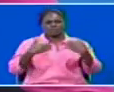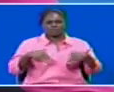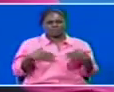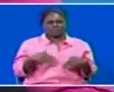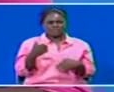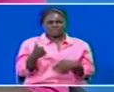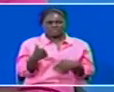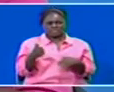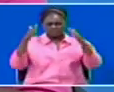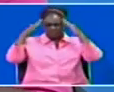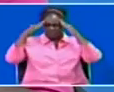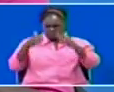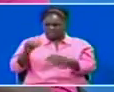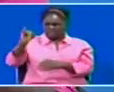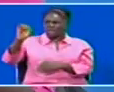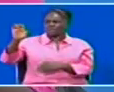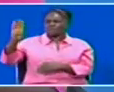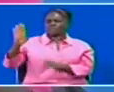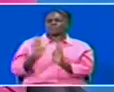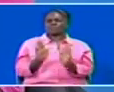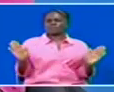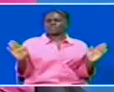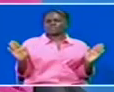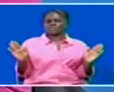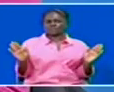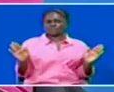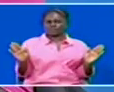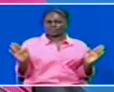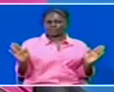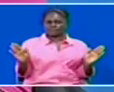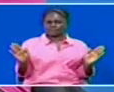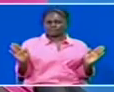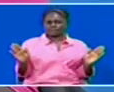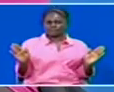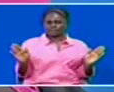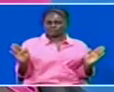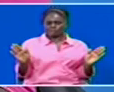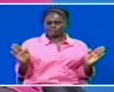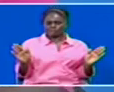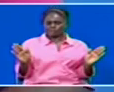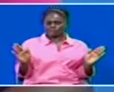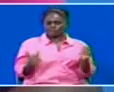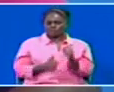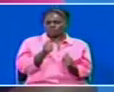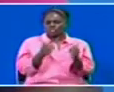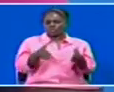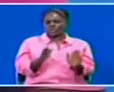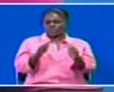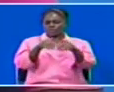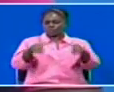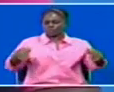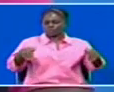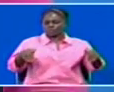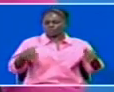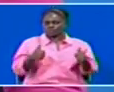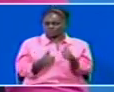this should be left strictly to the IEBC, that it's campaigning in the process of voter registration, which is itself supposed to be a neutral exercise. What do